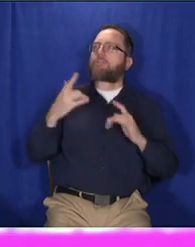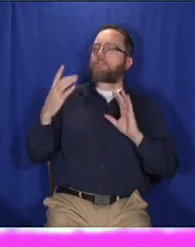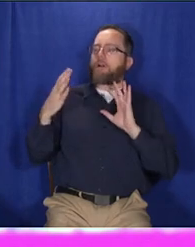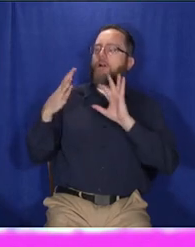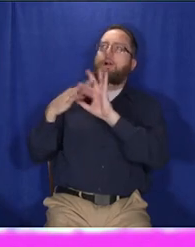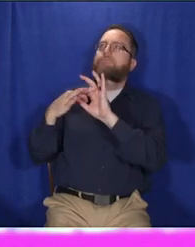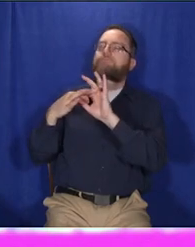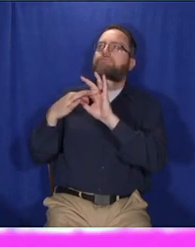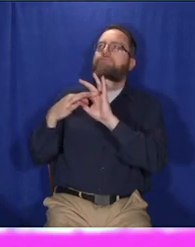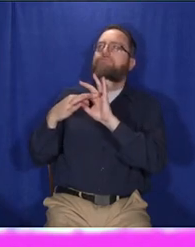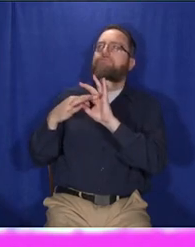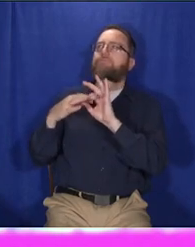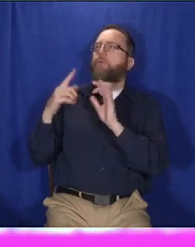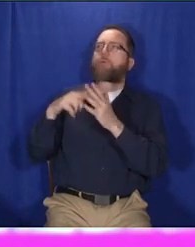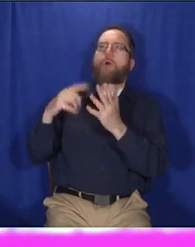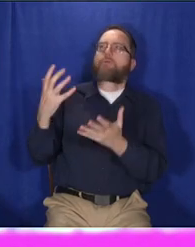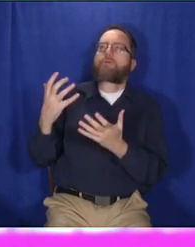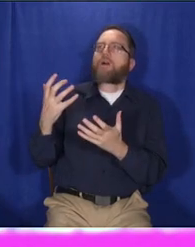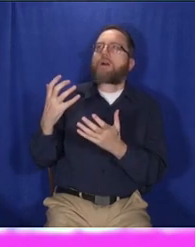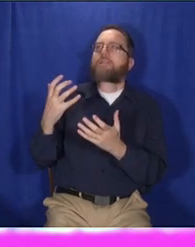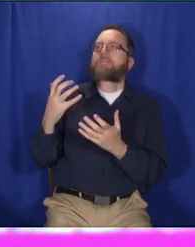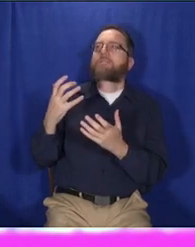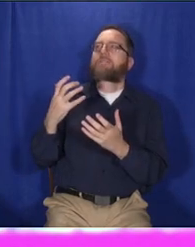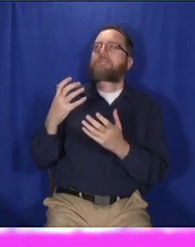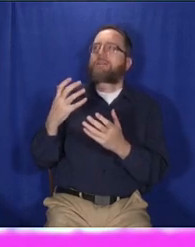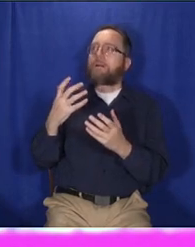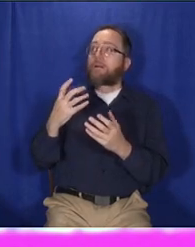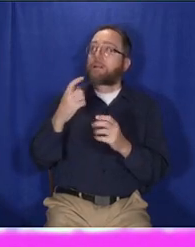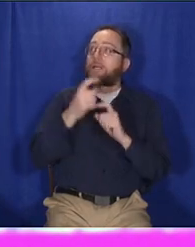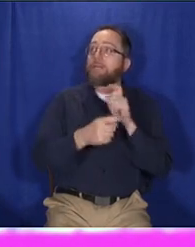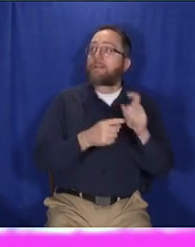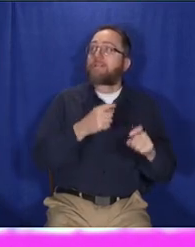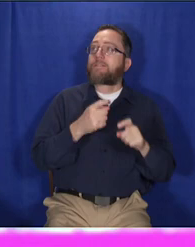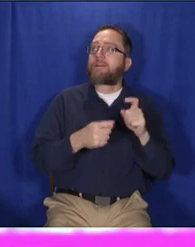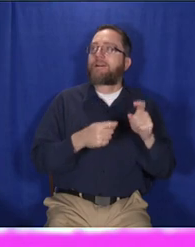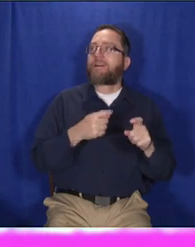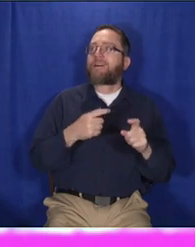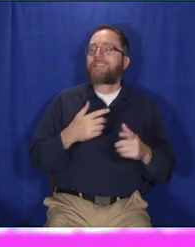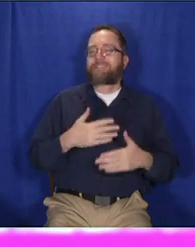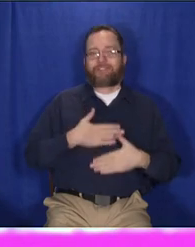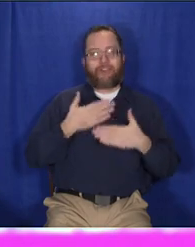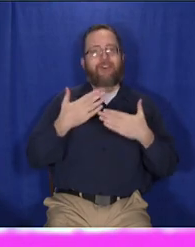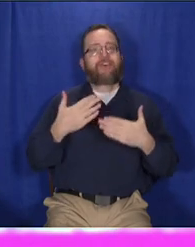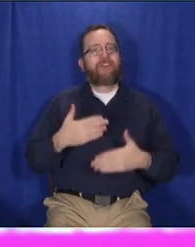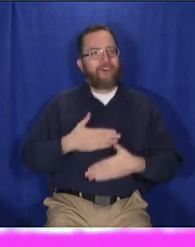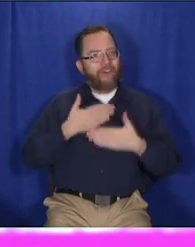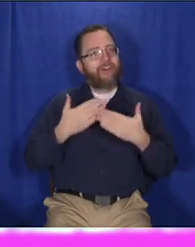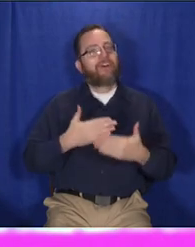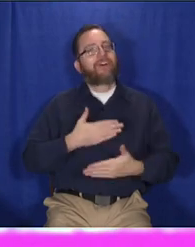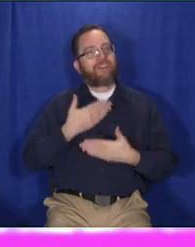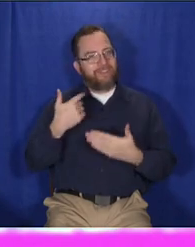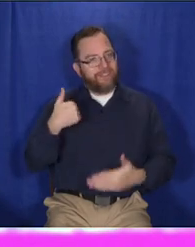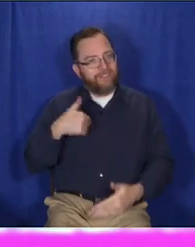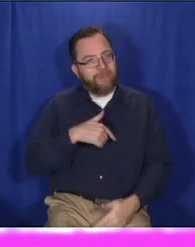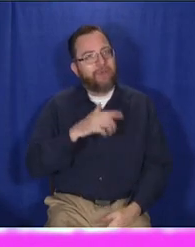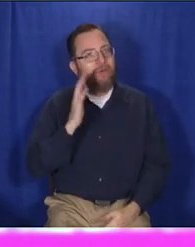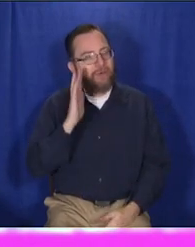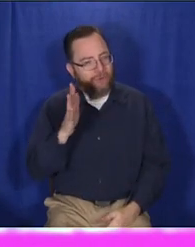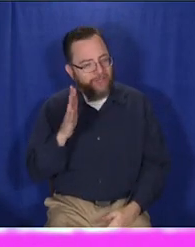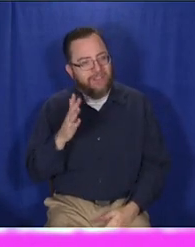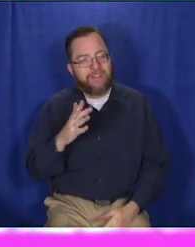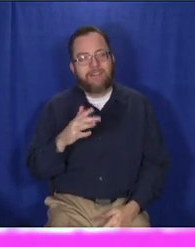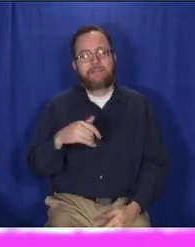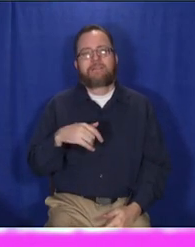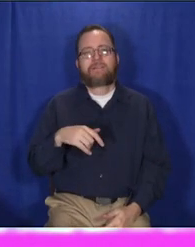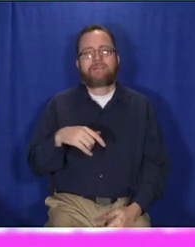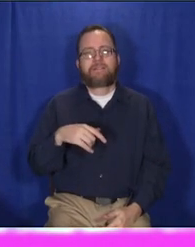that is when we begin to experience deeper joy. And that's why Paul says in 2 Corinthians 9, verse 7, he